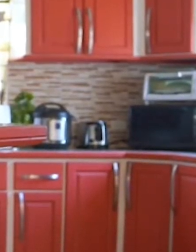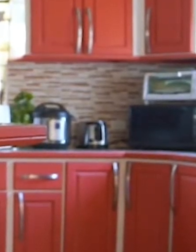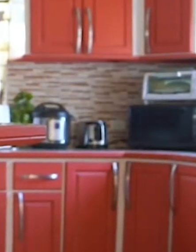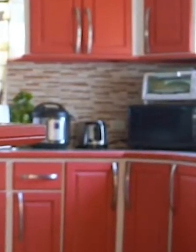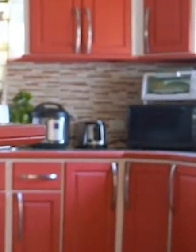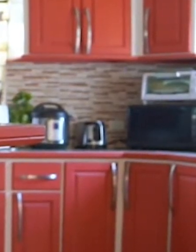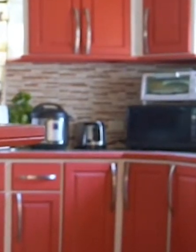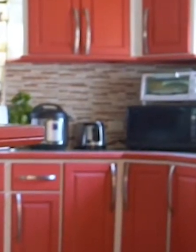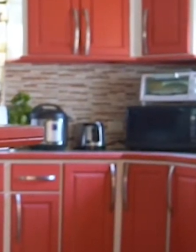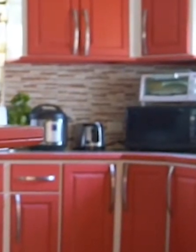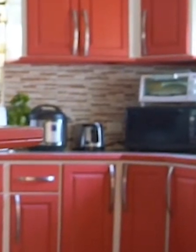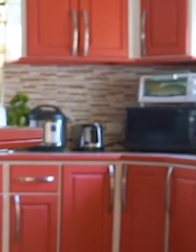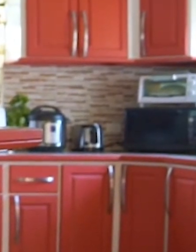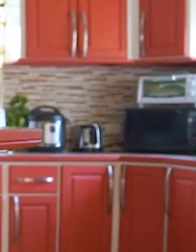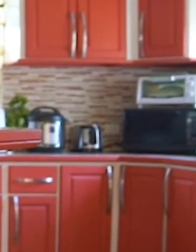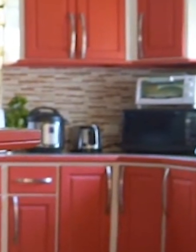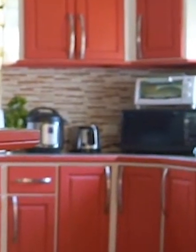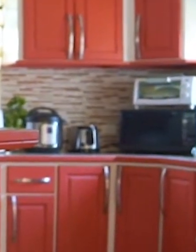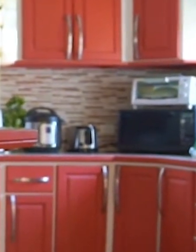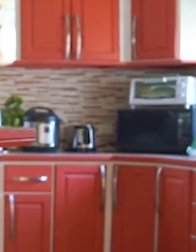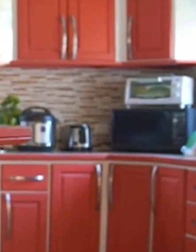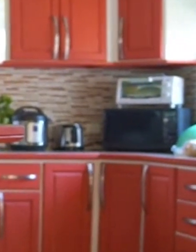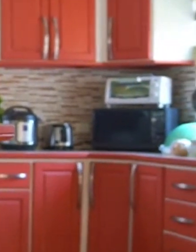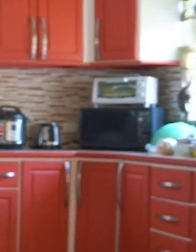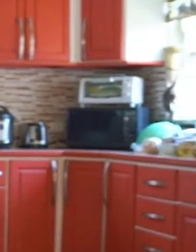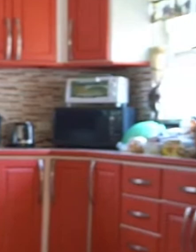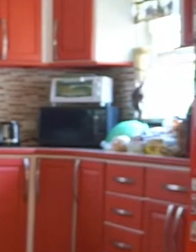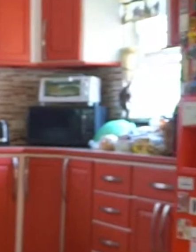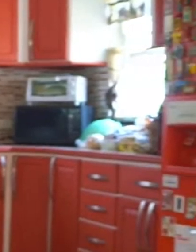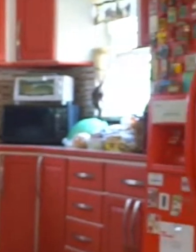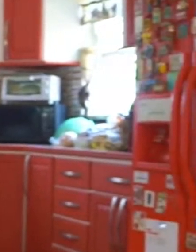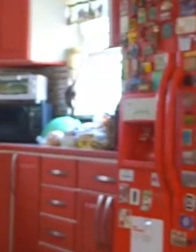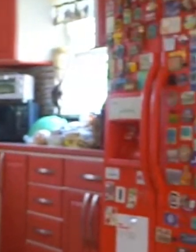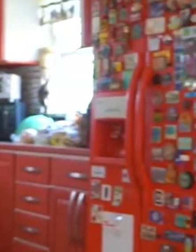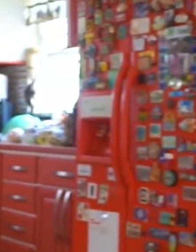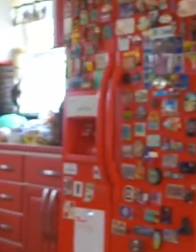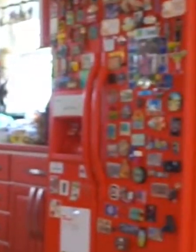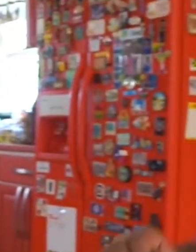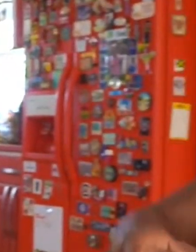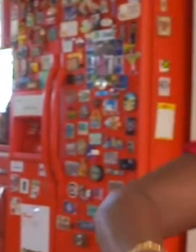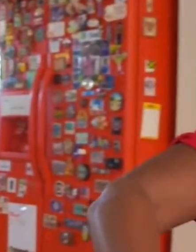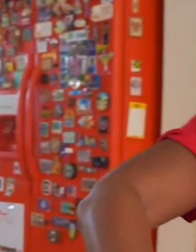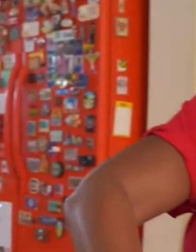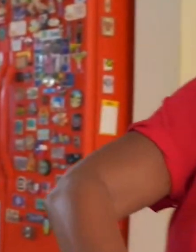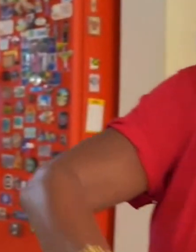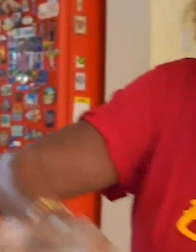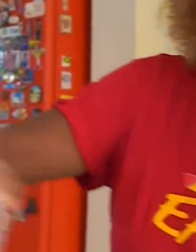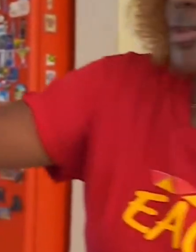hon, and I really appreciate it. Look, I'm going to have some vegetables. Can I have a glass of water, please?